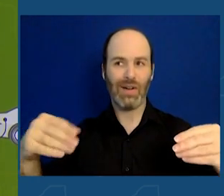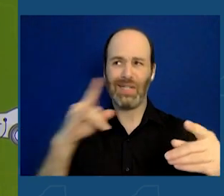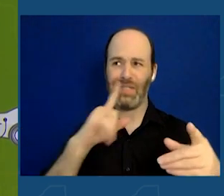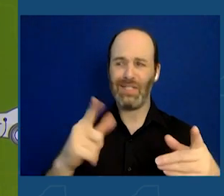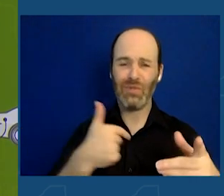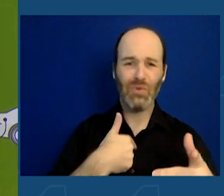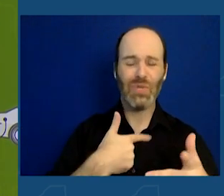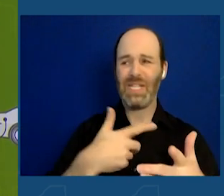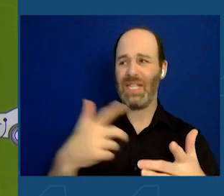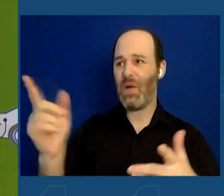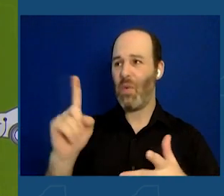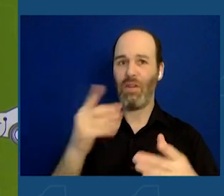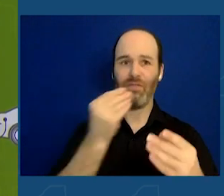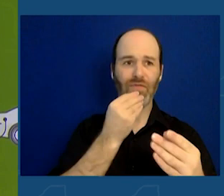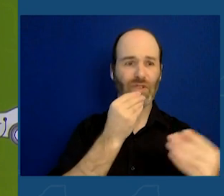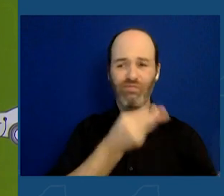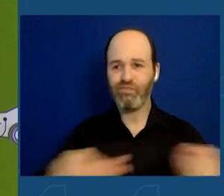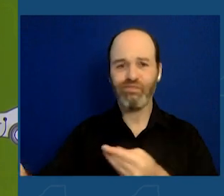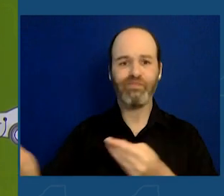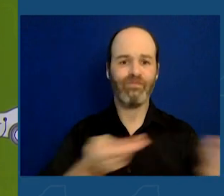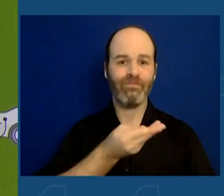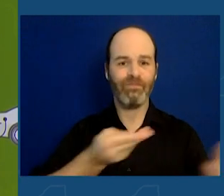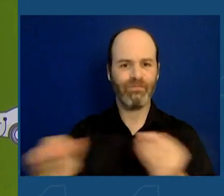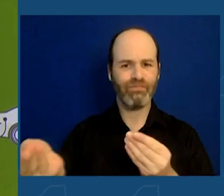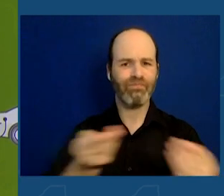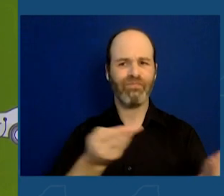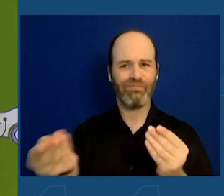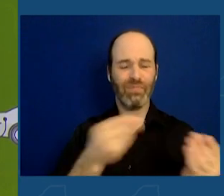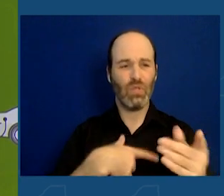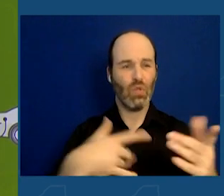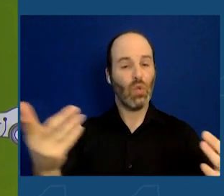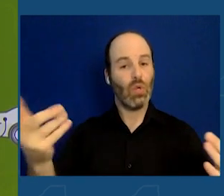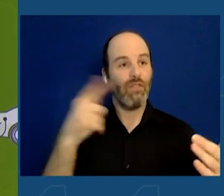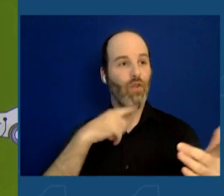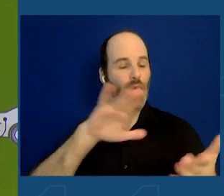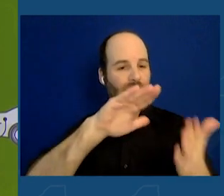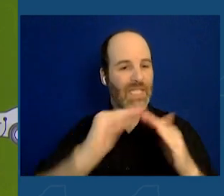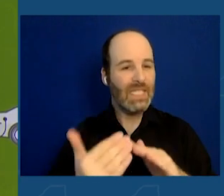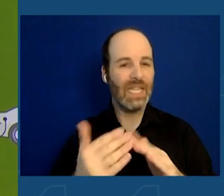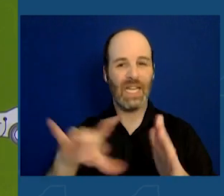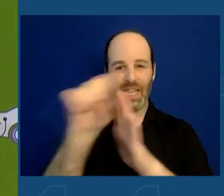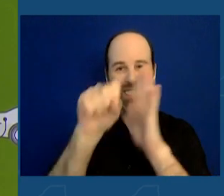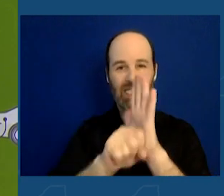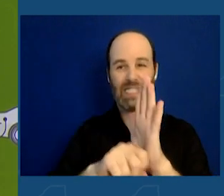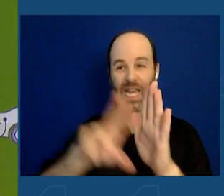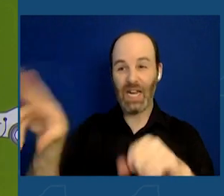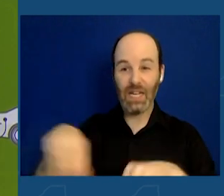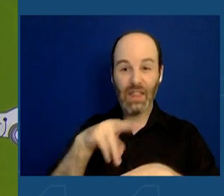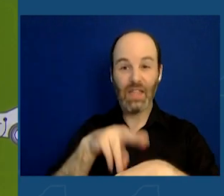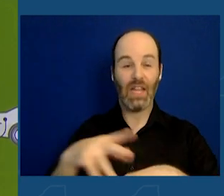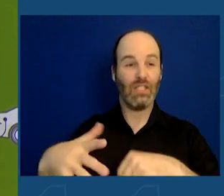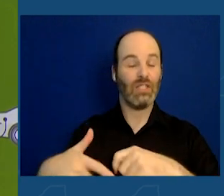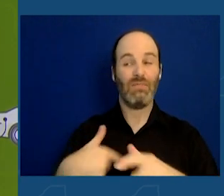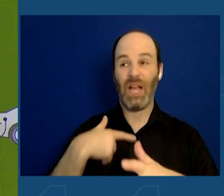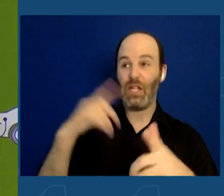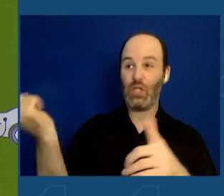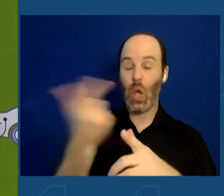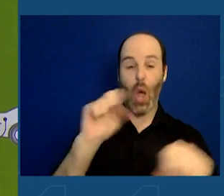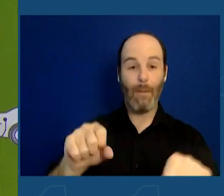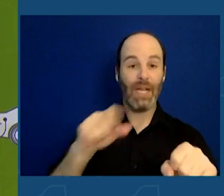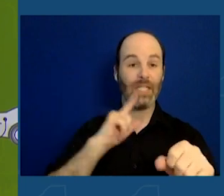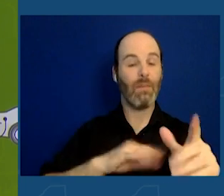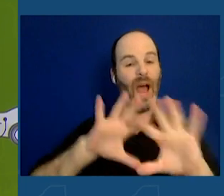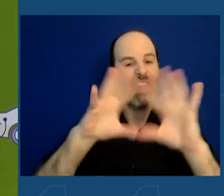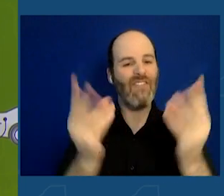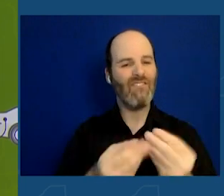trade here in our city, our state, and the nation. And it's all made possible by the family-run vendors and who've been